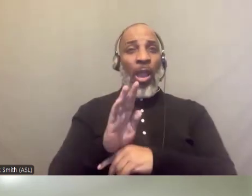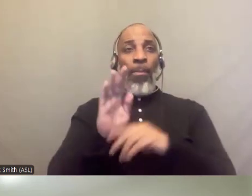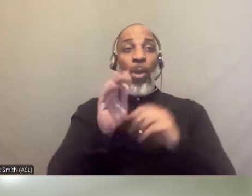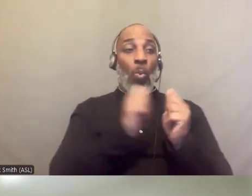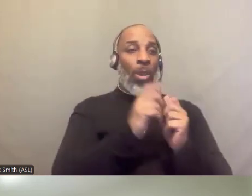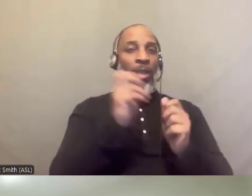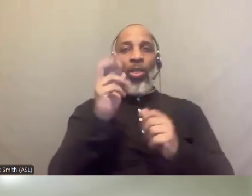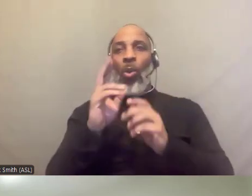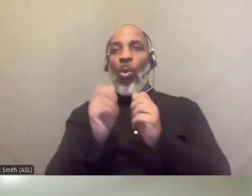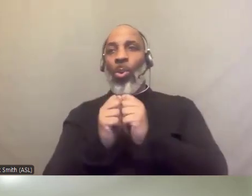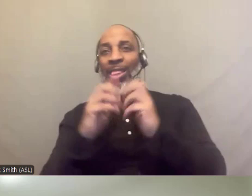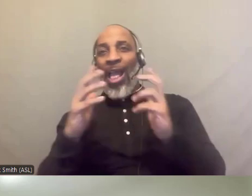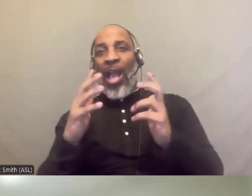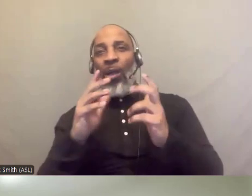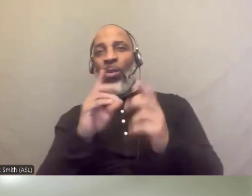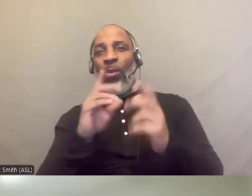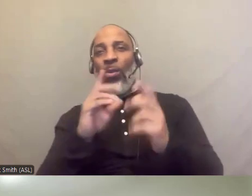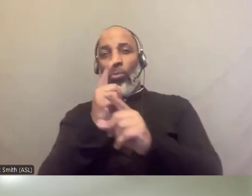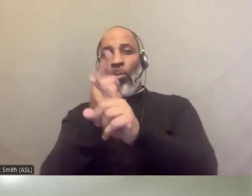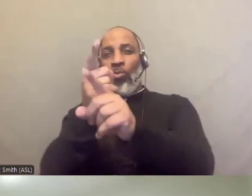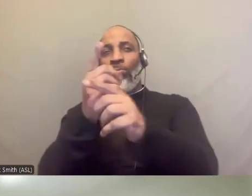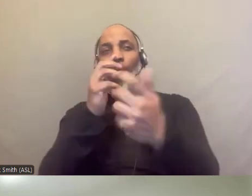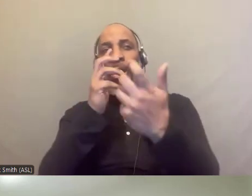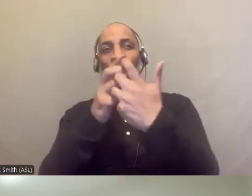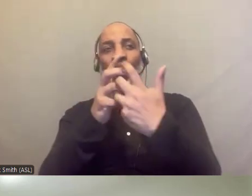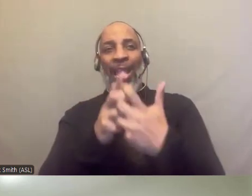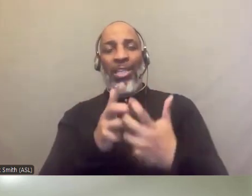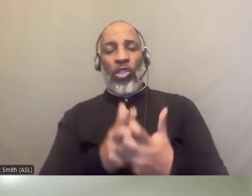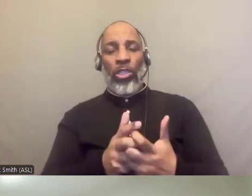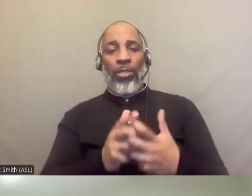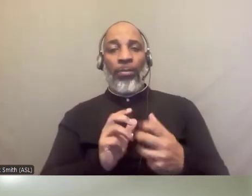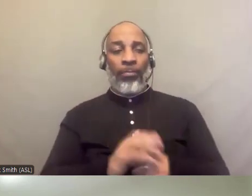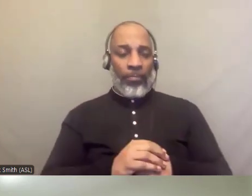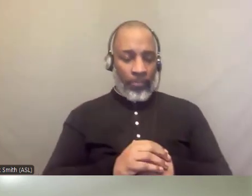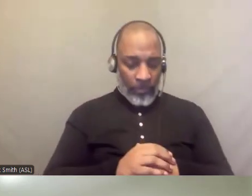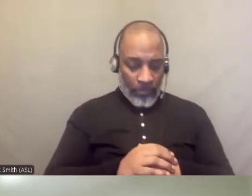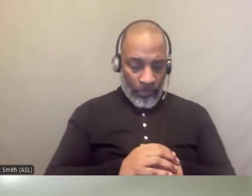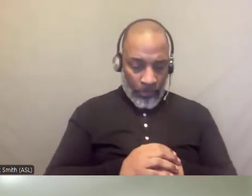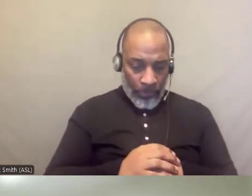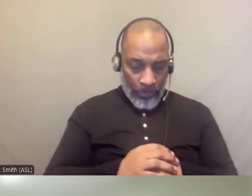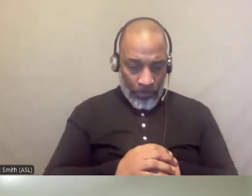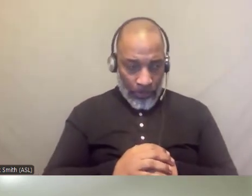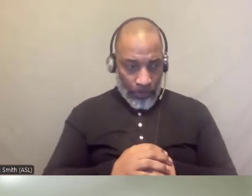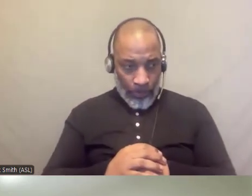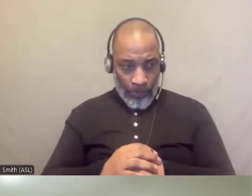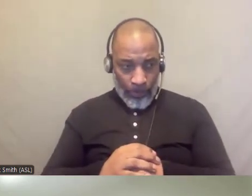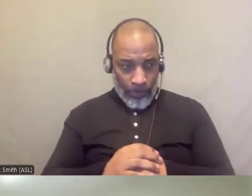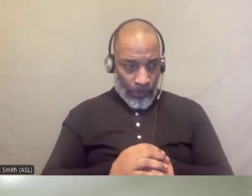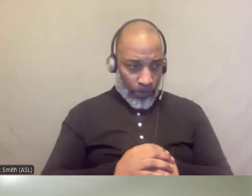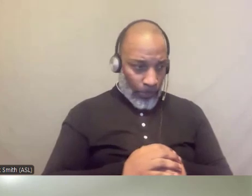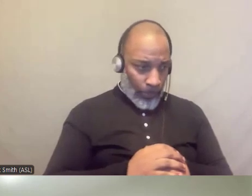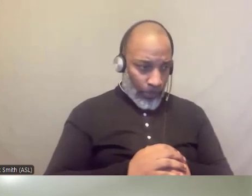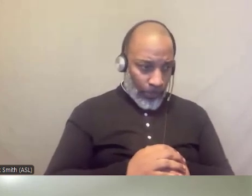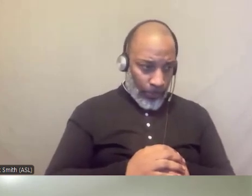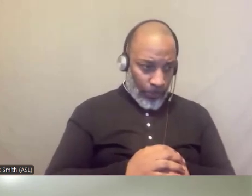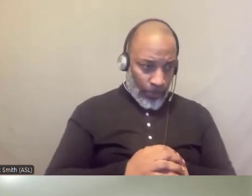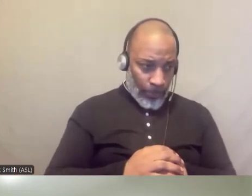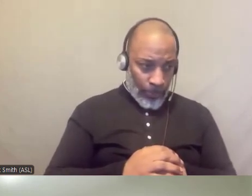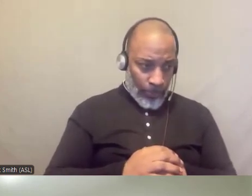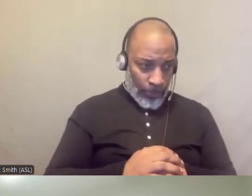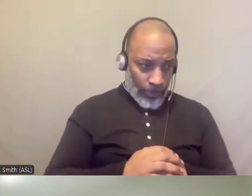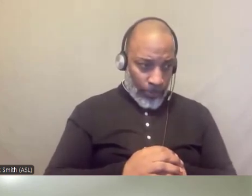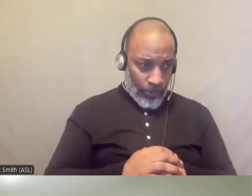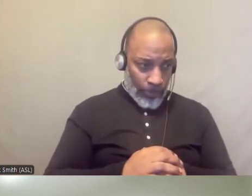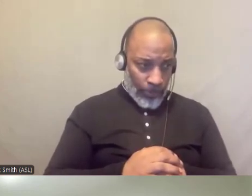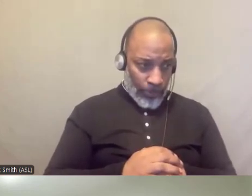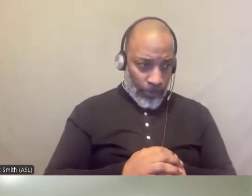without a reasonable accommodation. With a reasonable accommodation, rather. Next slide, please. And I'm